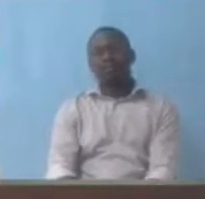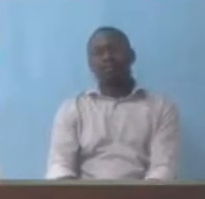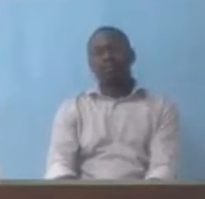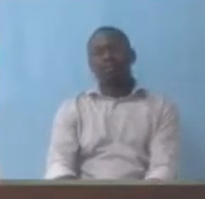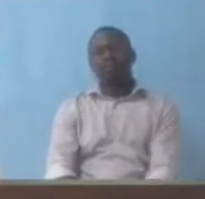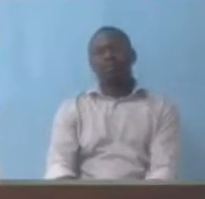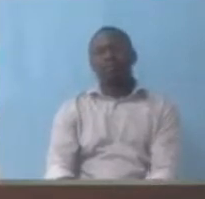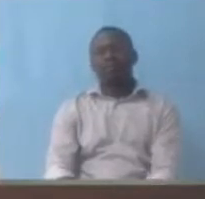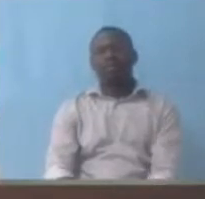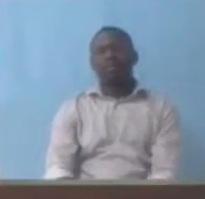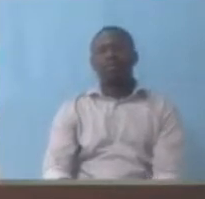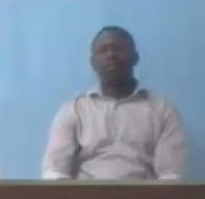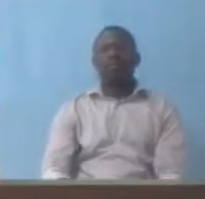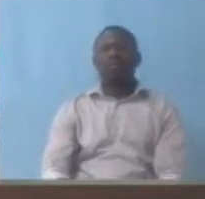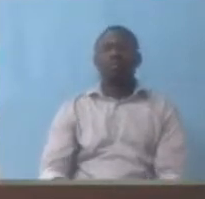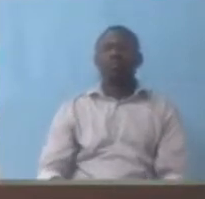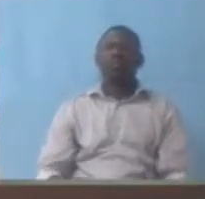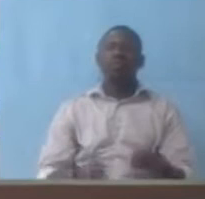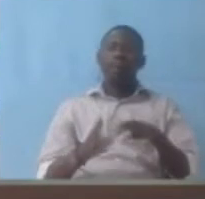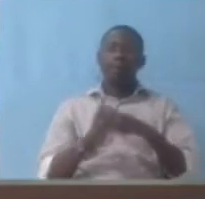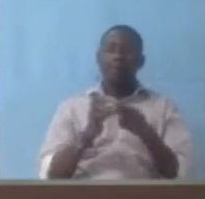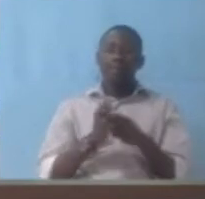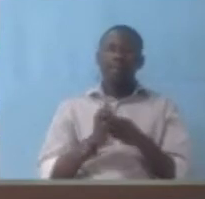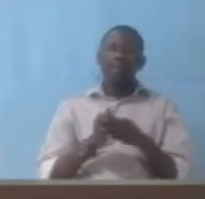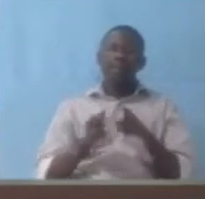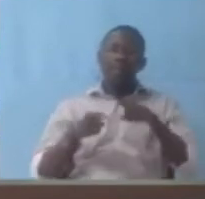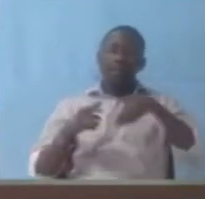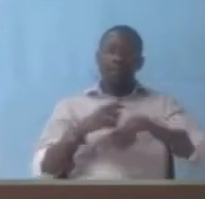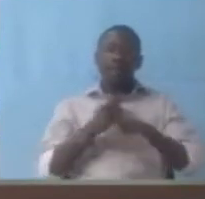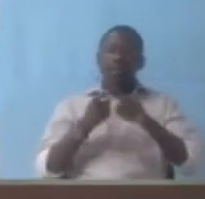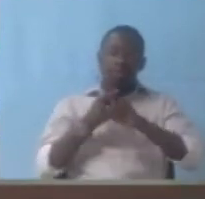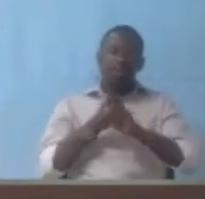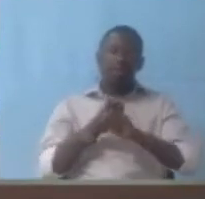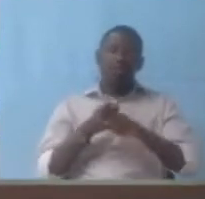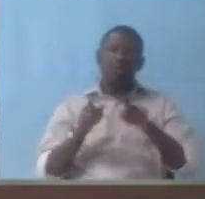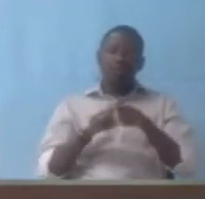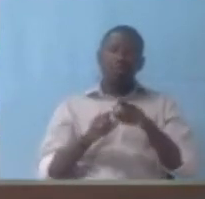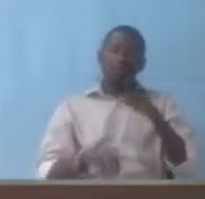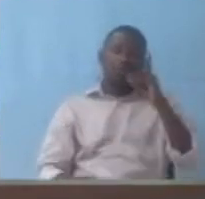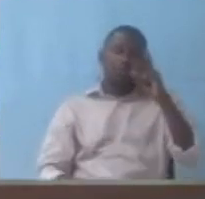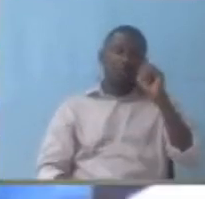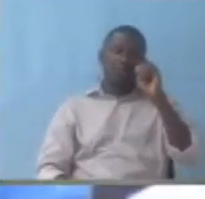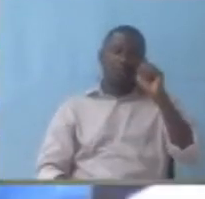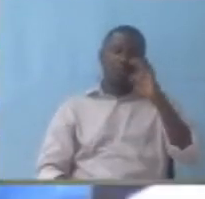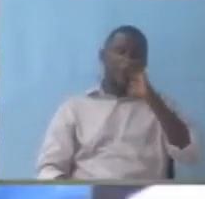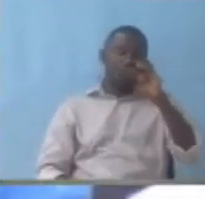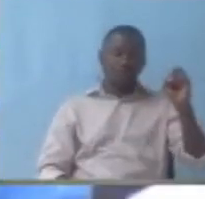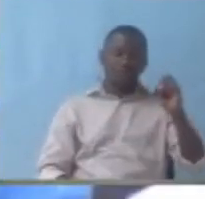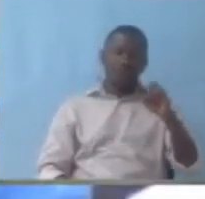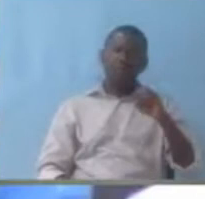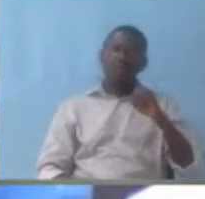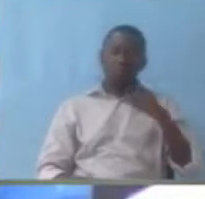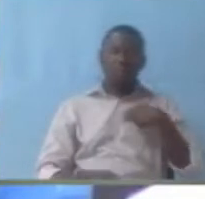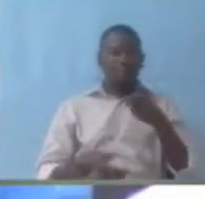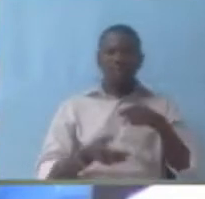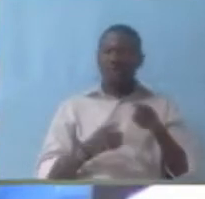So with respect, Council, legitimization in relation to decrees is a misnomer. Utoniajibe Council, kakuolu tilindika